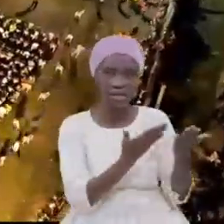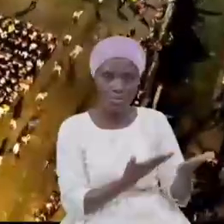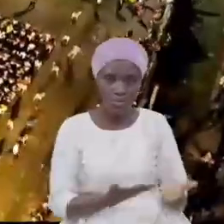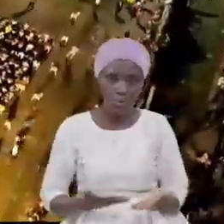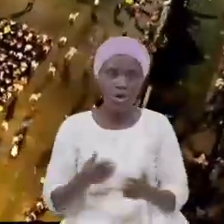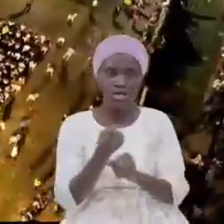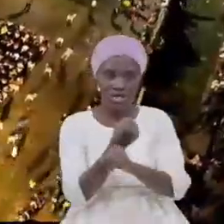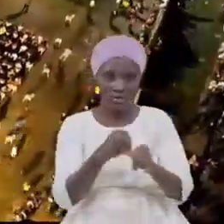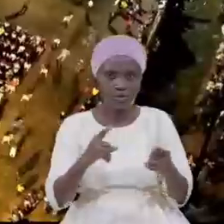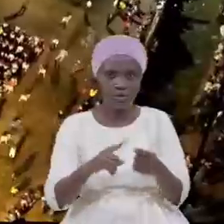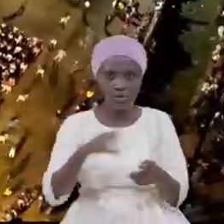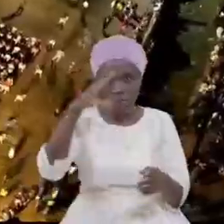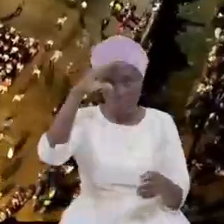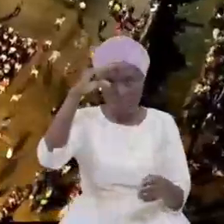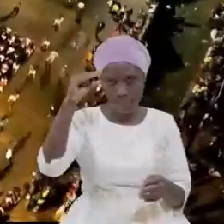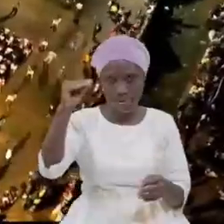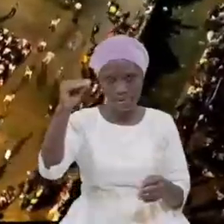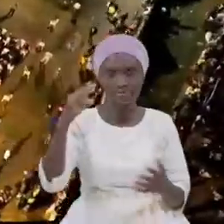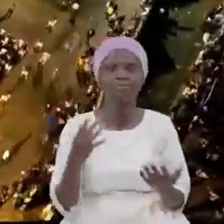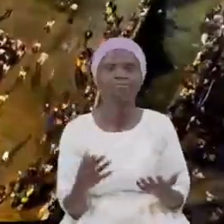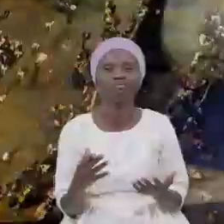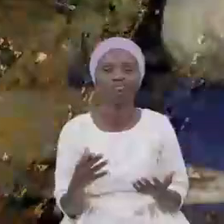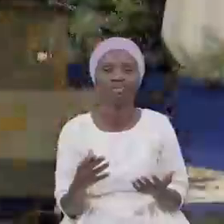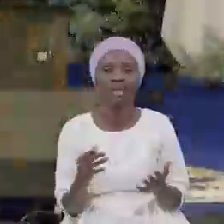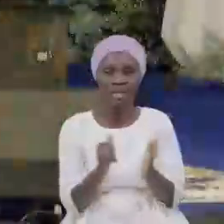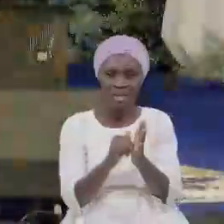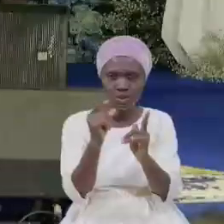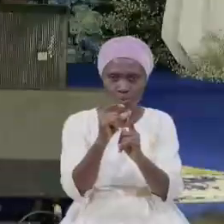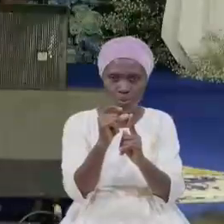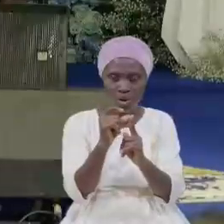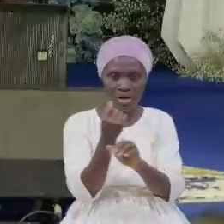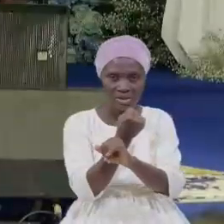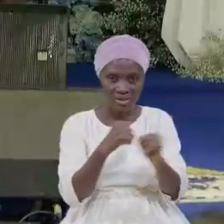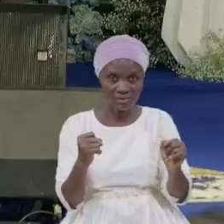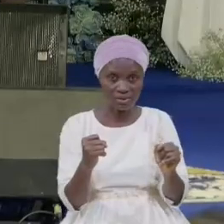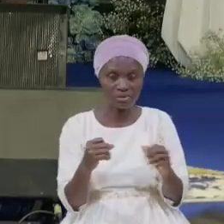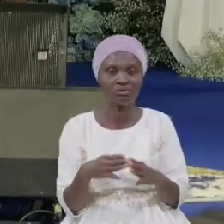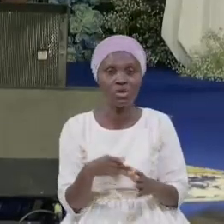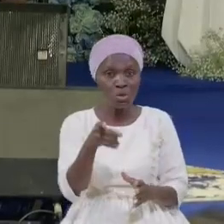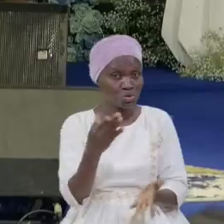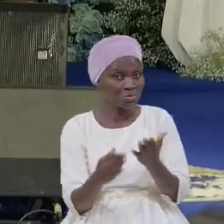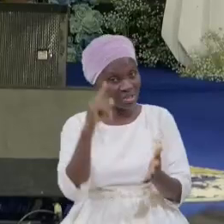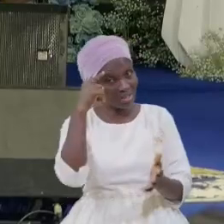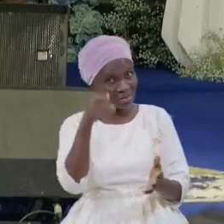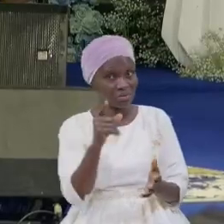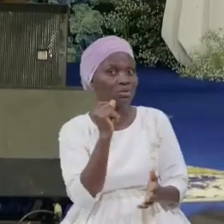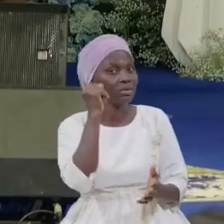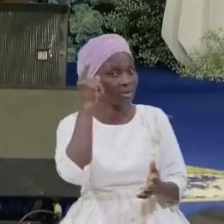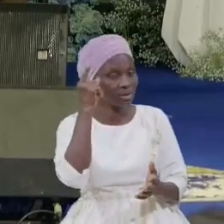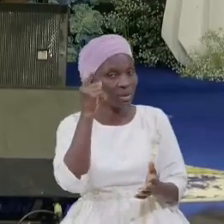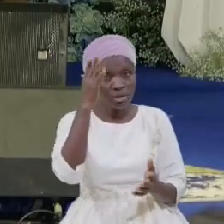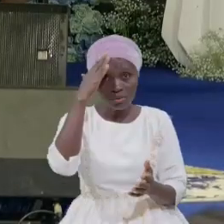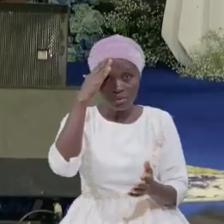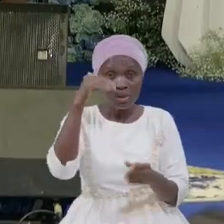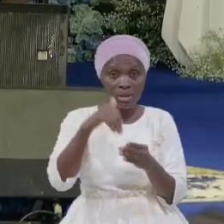man. That word salvation, you may think you understand. You know, in the Old